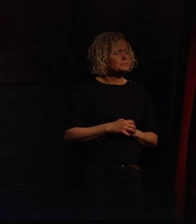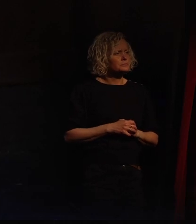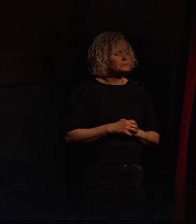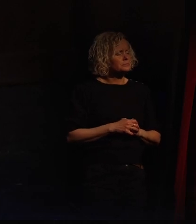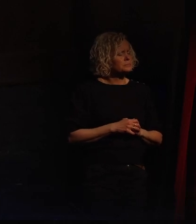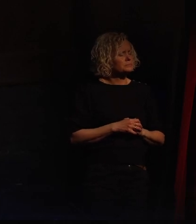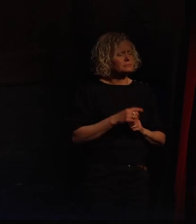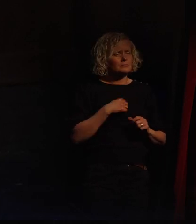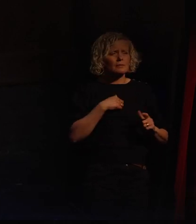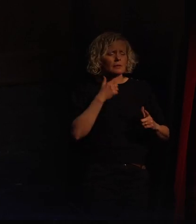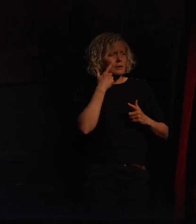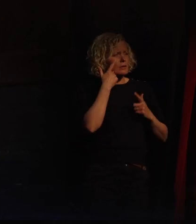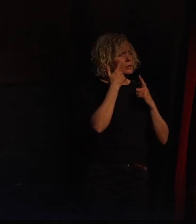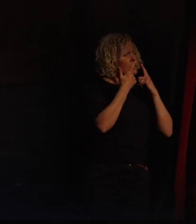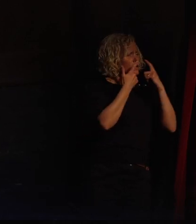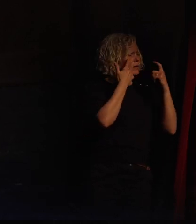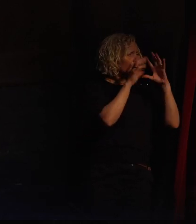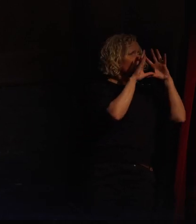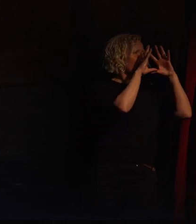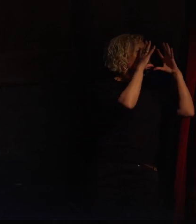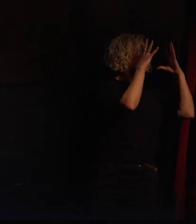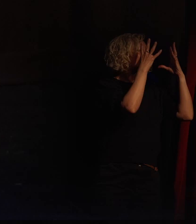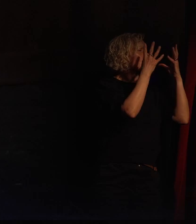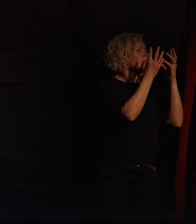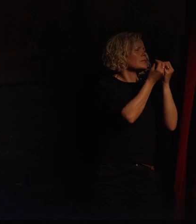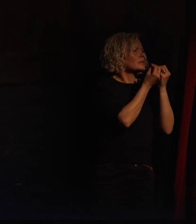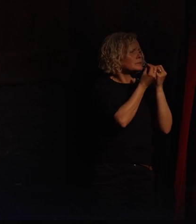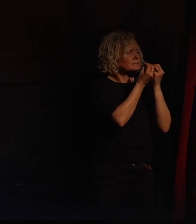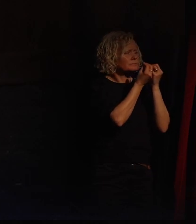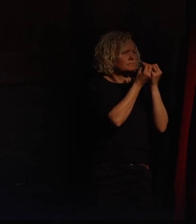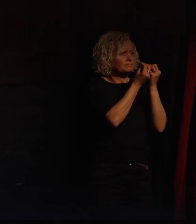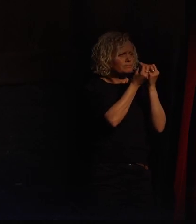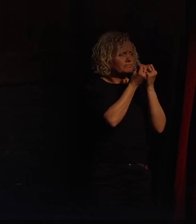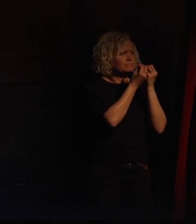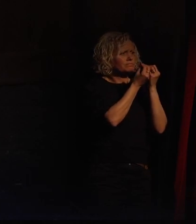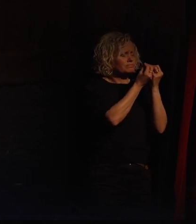love. Go to the ends of the earth for you,